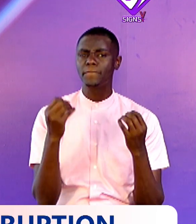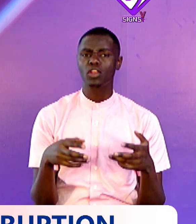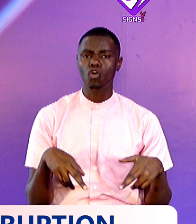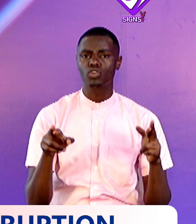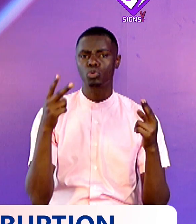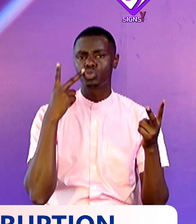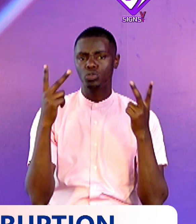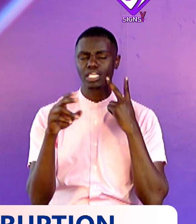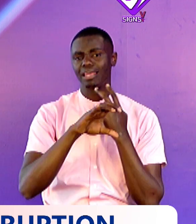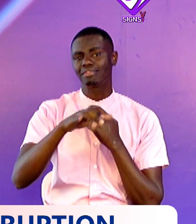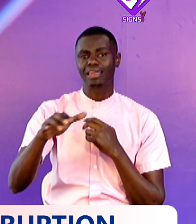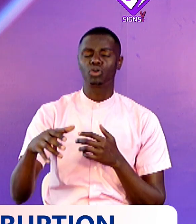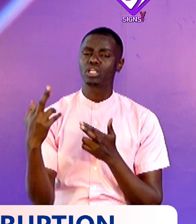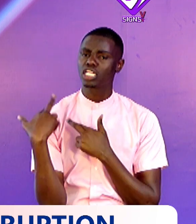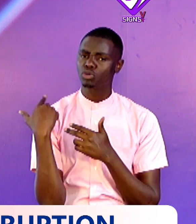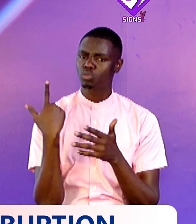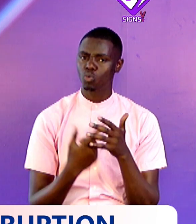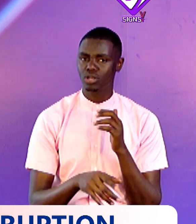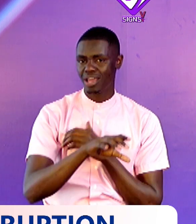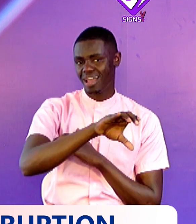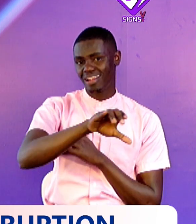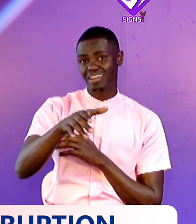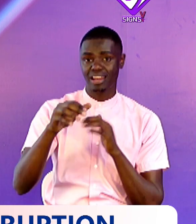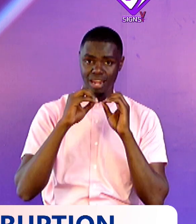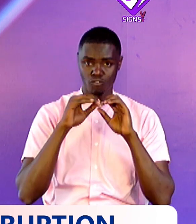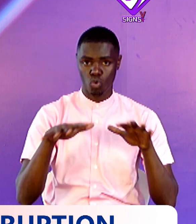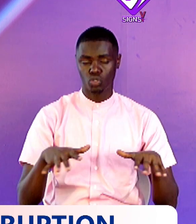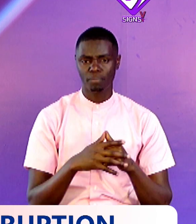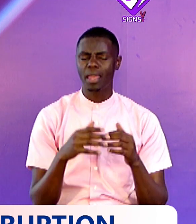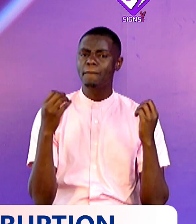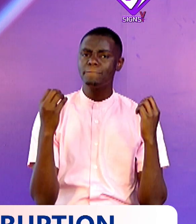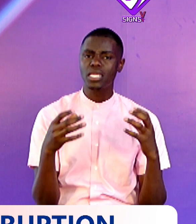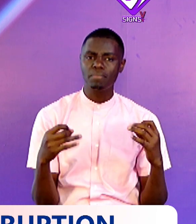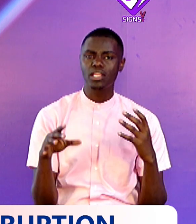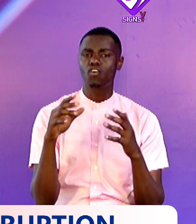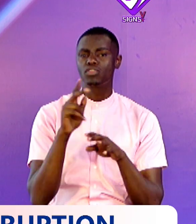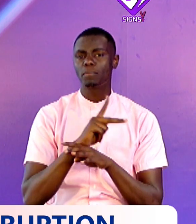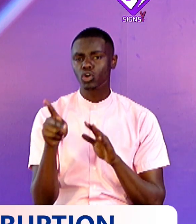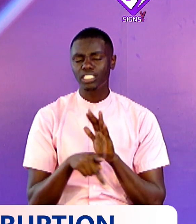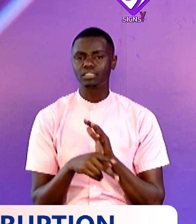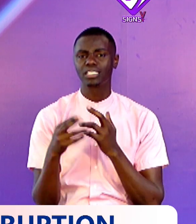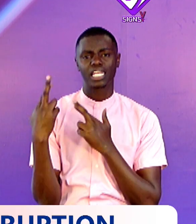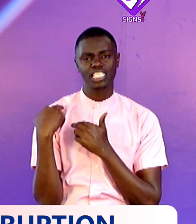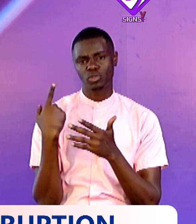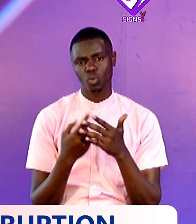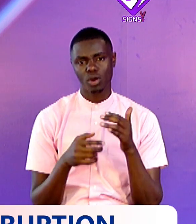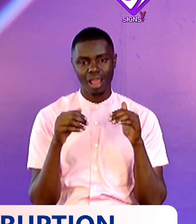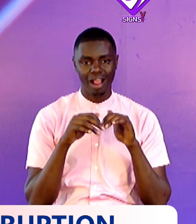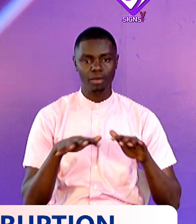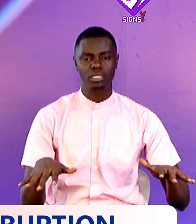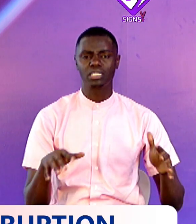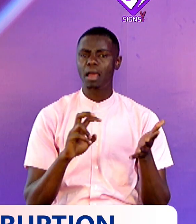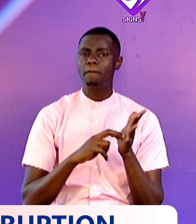now were courtesy of devolution. Many of these projects that have come up, courtesy of devolution. Does it mean